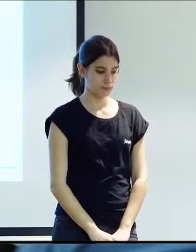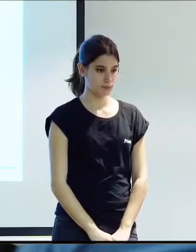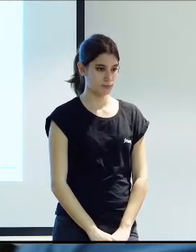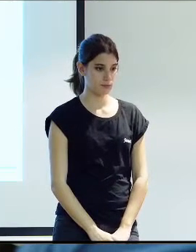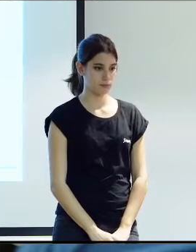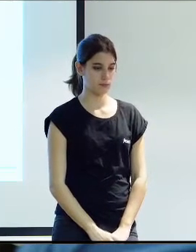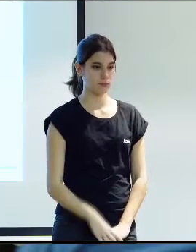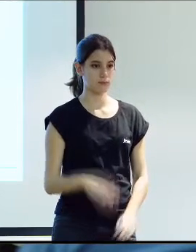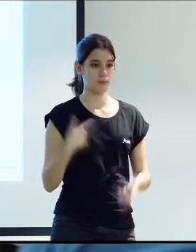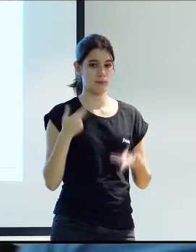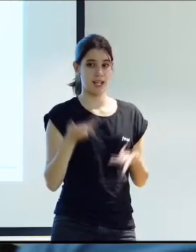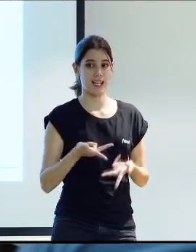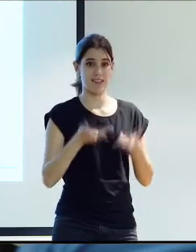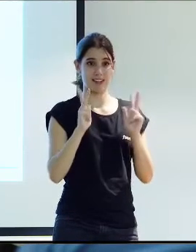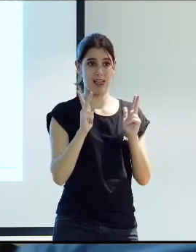correctly.